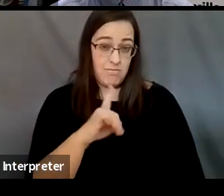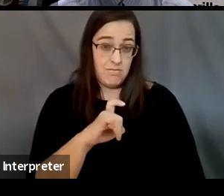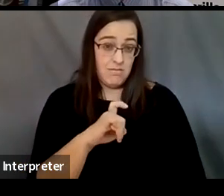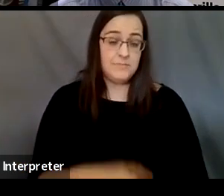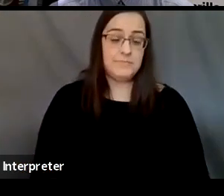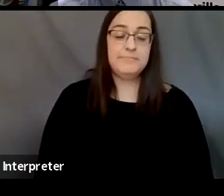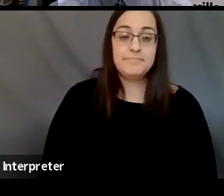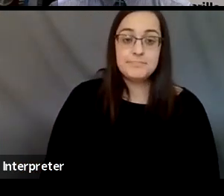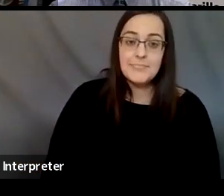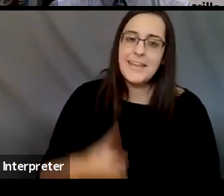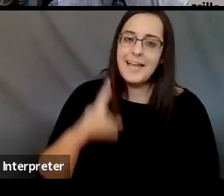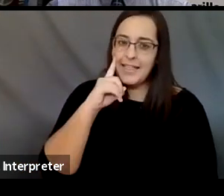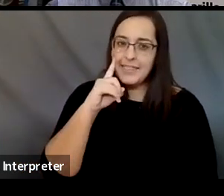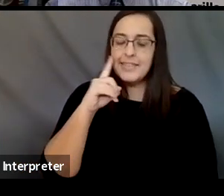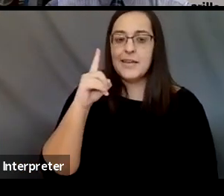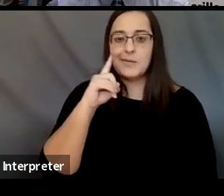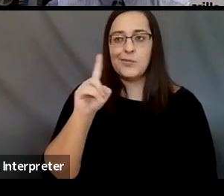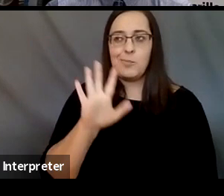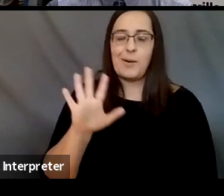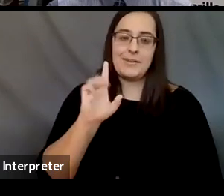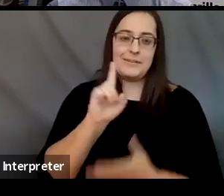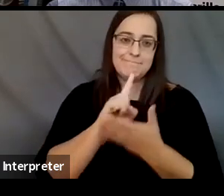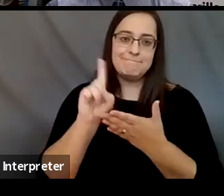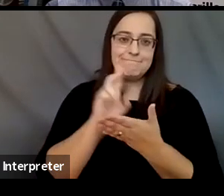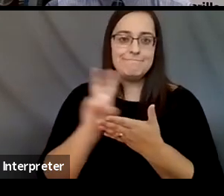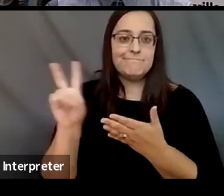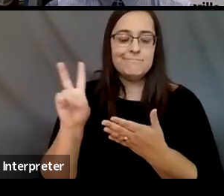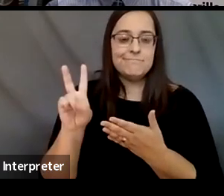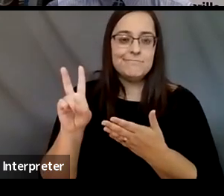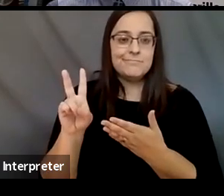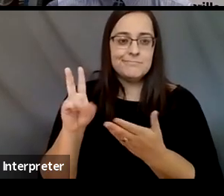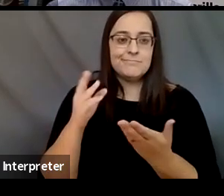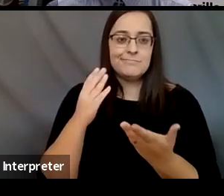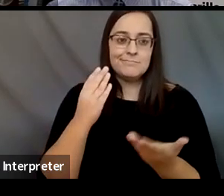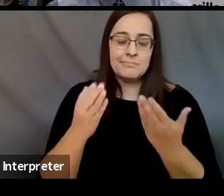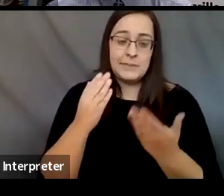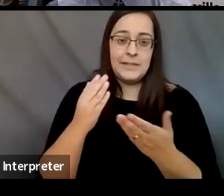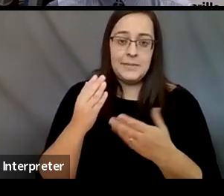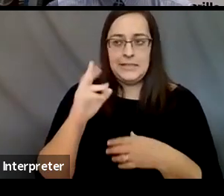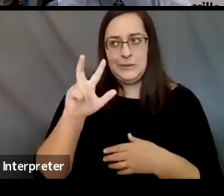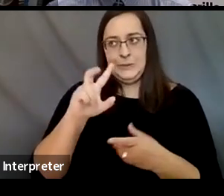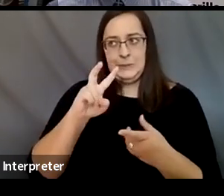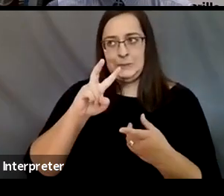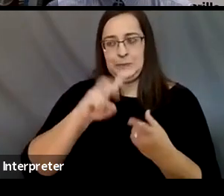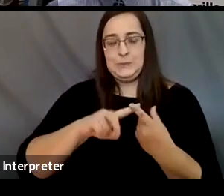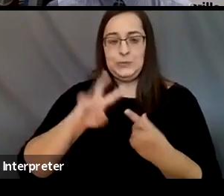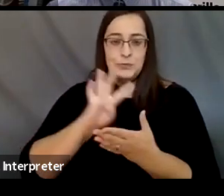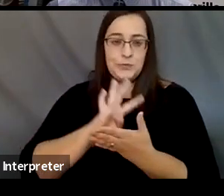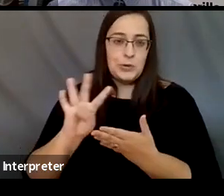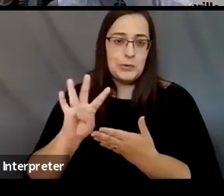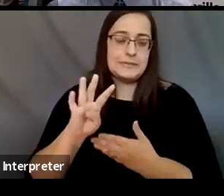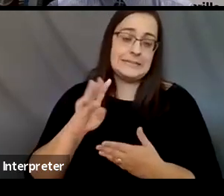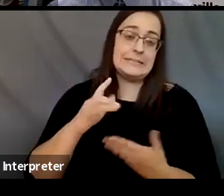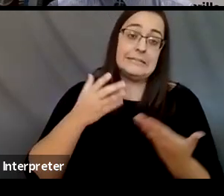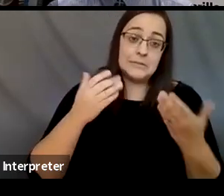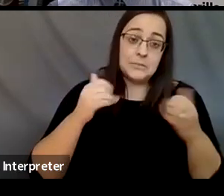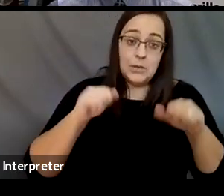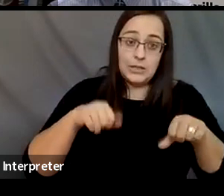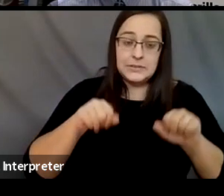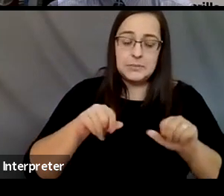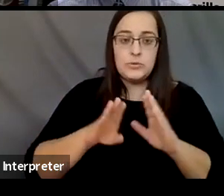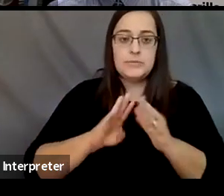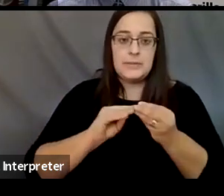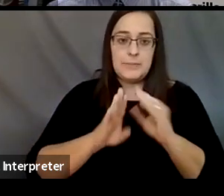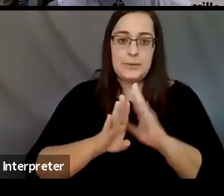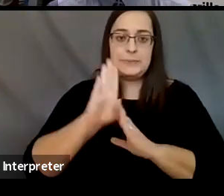I think for probably at least a couple of weeks, maybe 2 to 4. It takes a